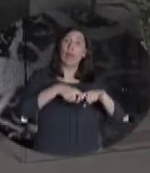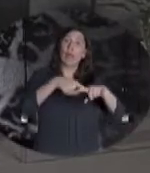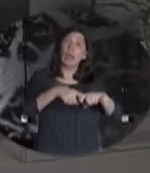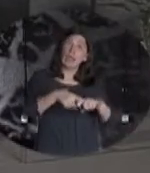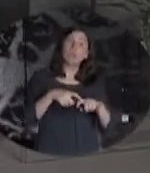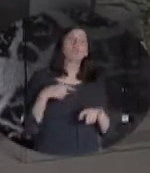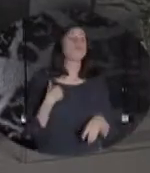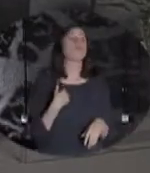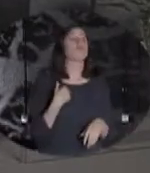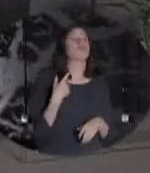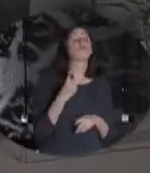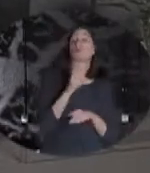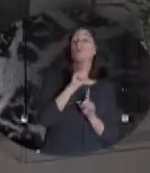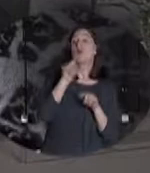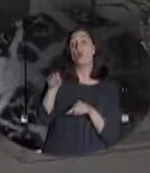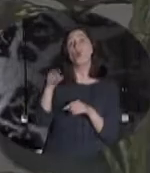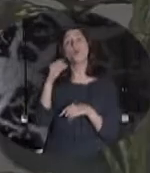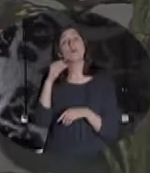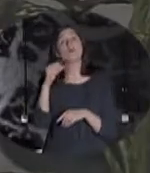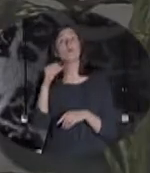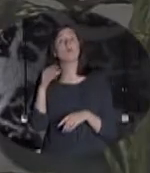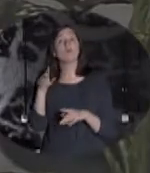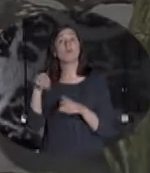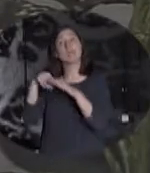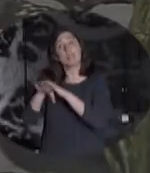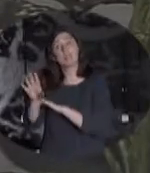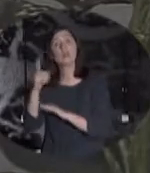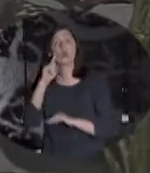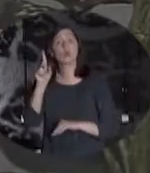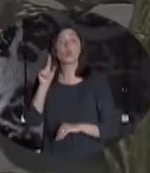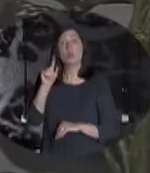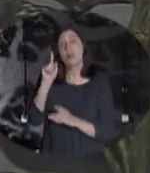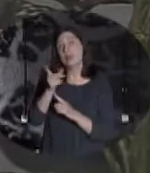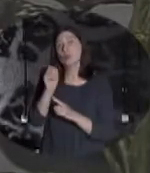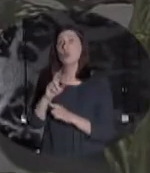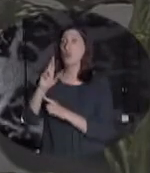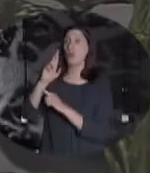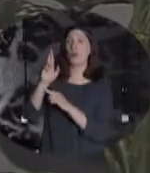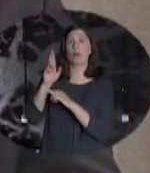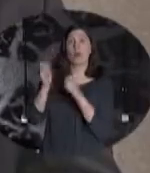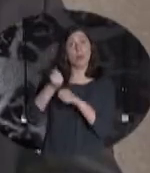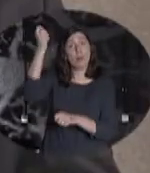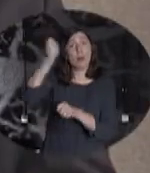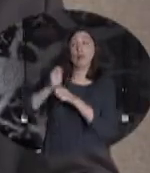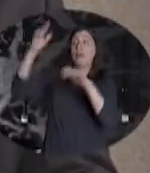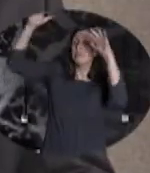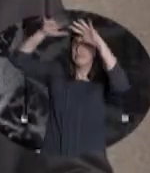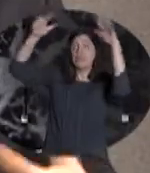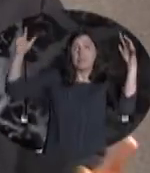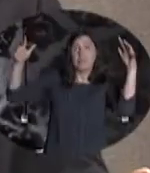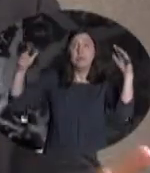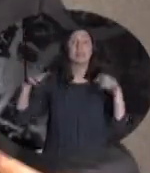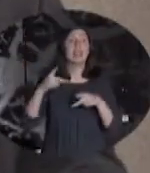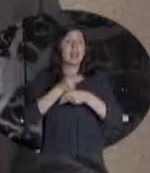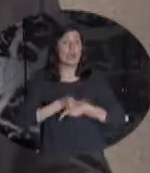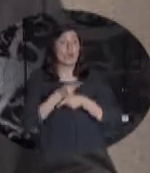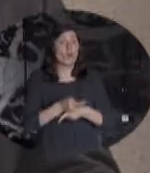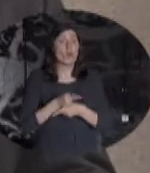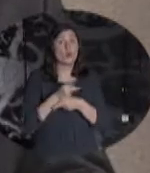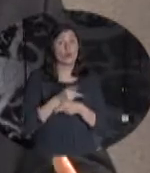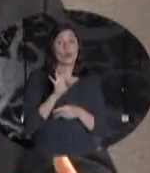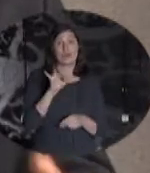inside for 20 minutes, or I'm going to go lay under the umbrella. And another thing is to also watch out for your feet. A lot of times at the beach or at